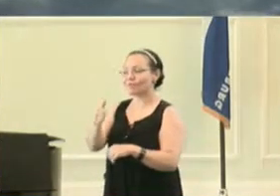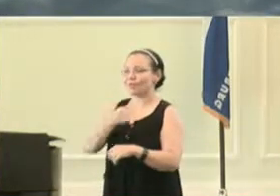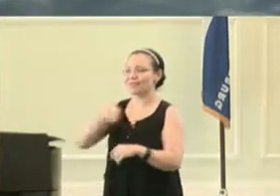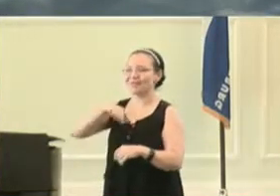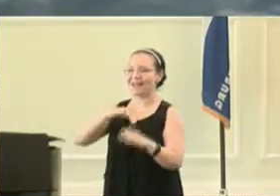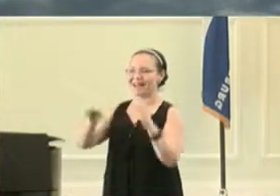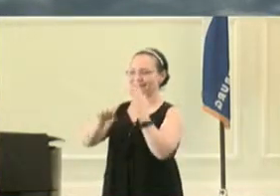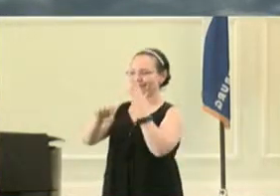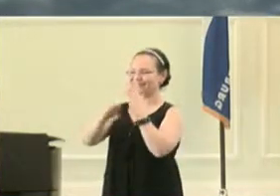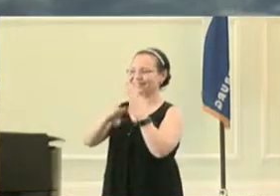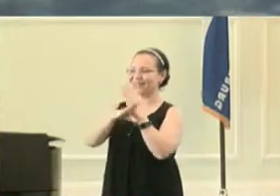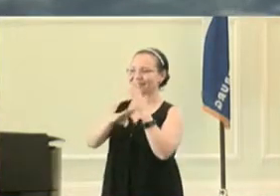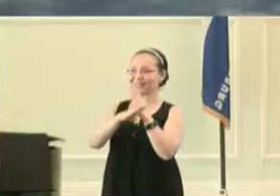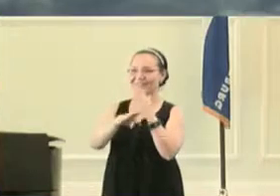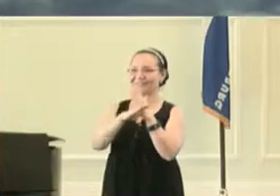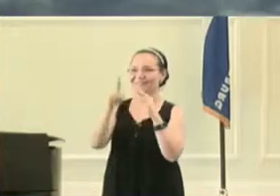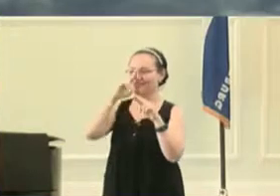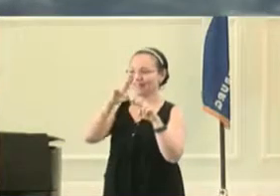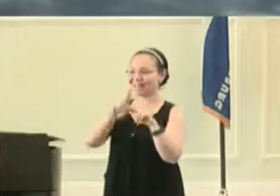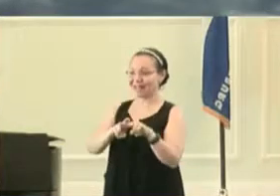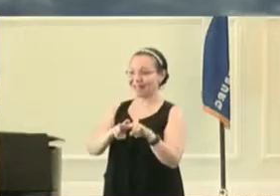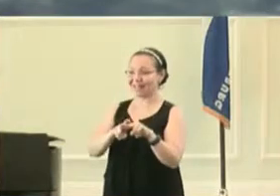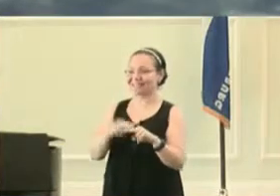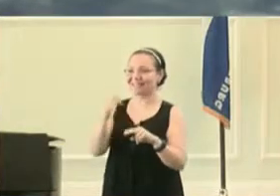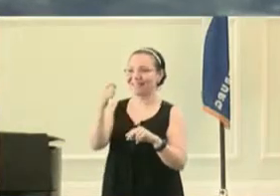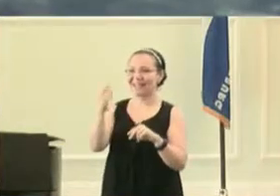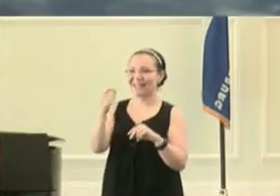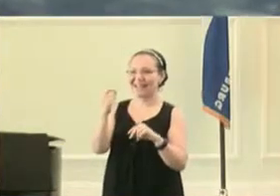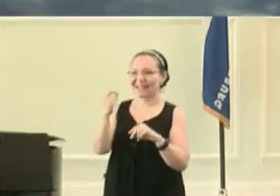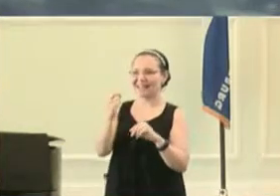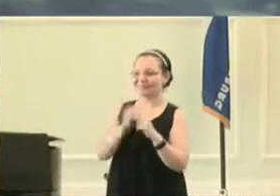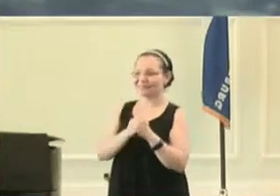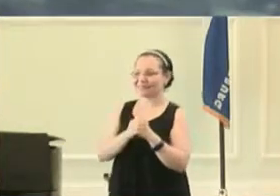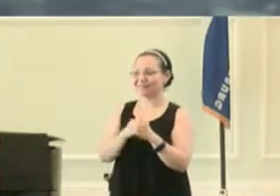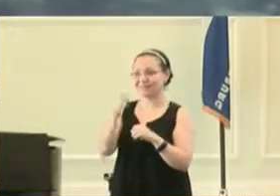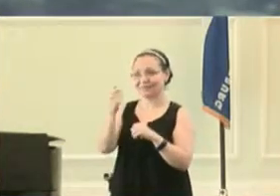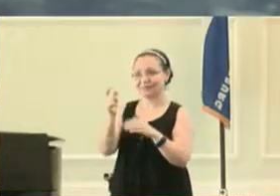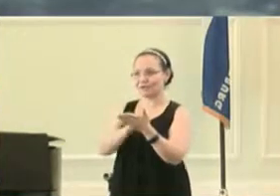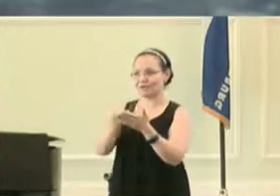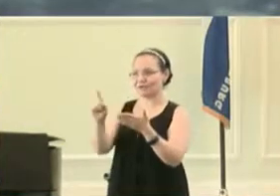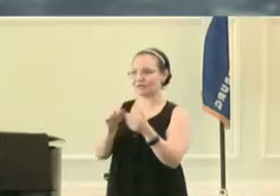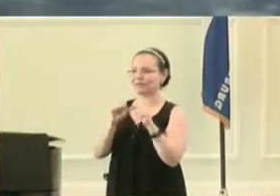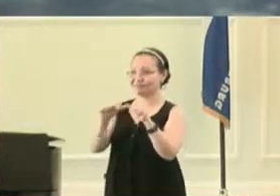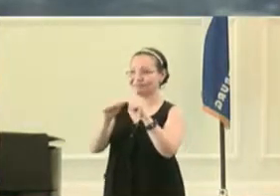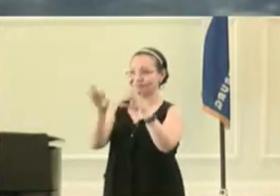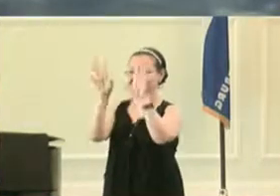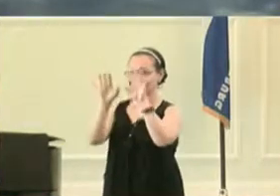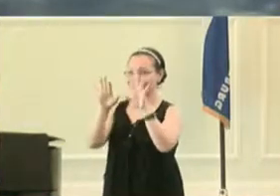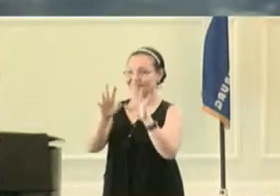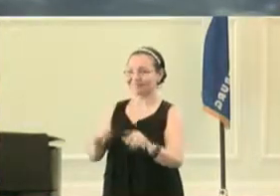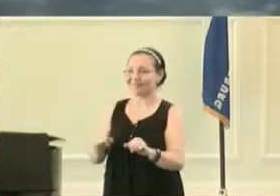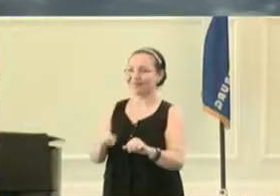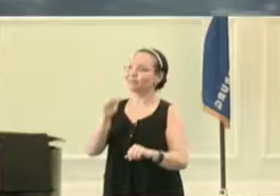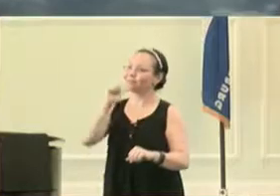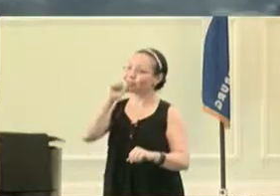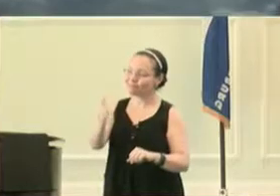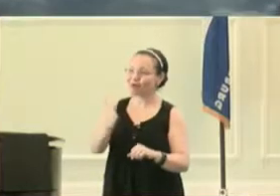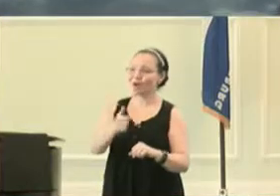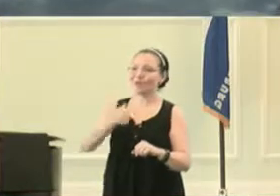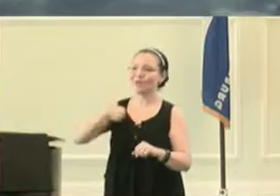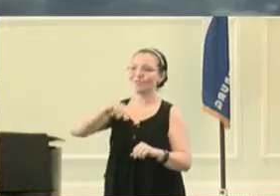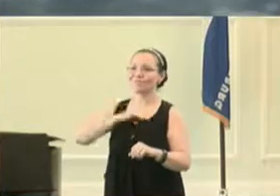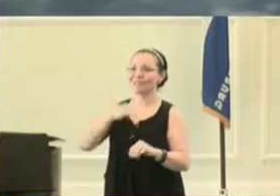Soccer, finally, right? After a few weeks of rain and all that, tomorrow our coach